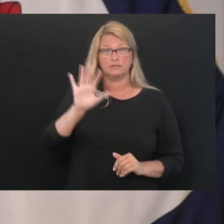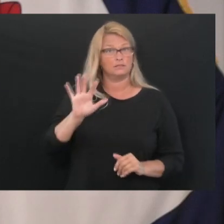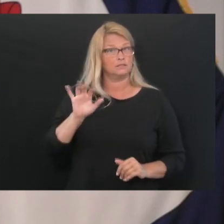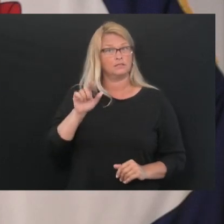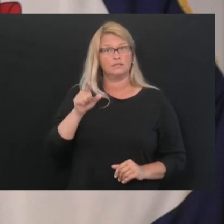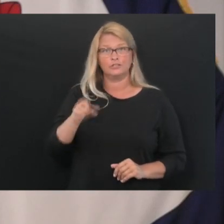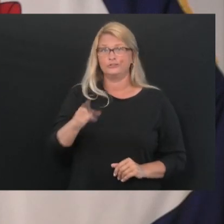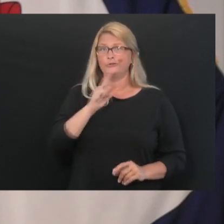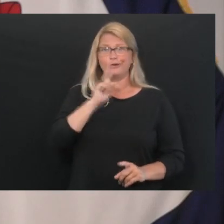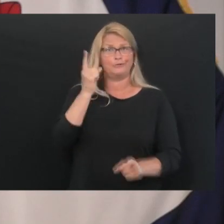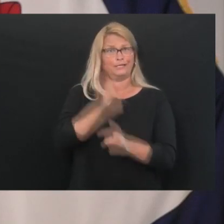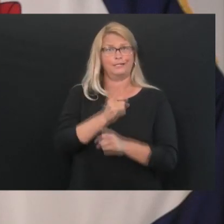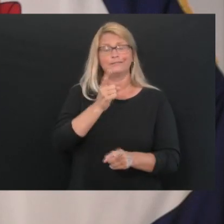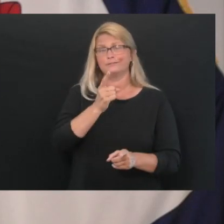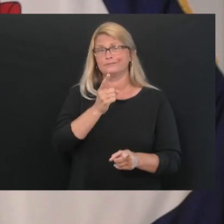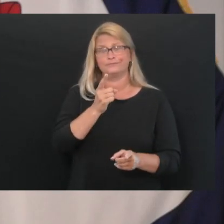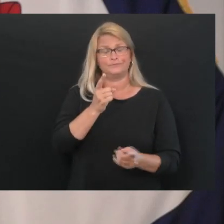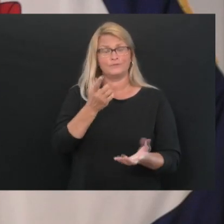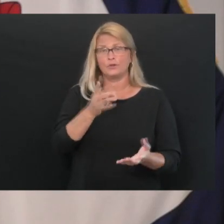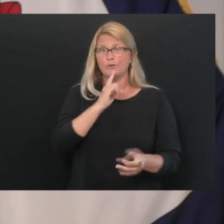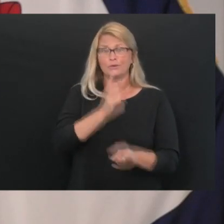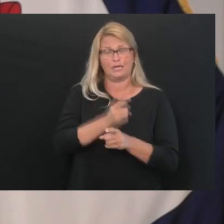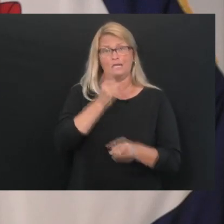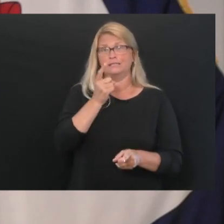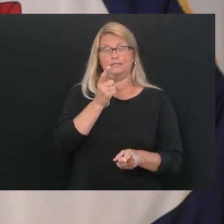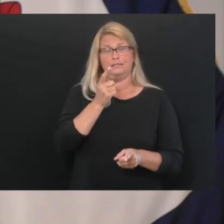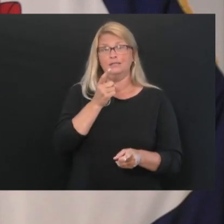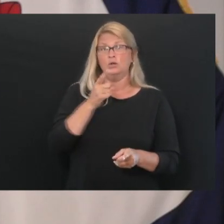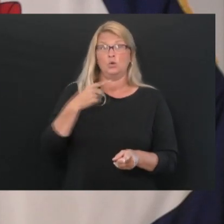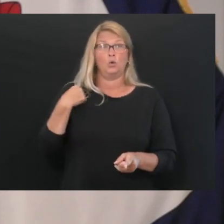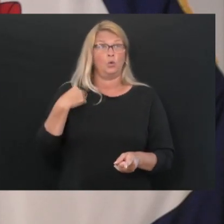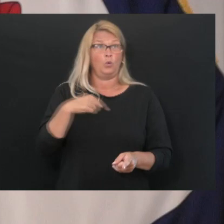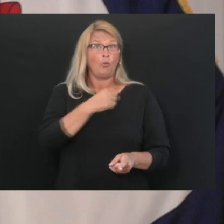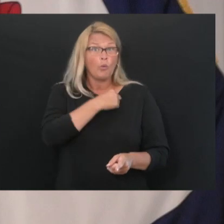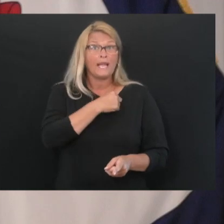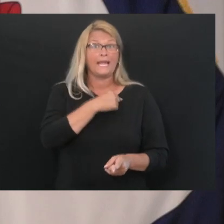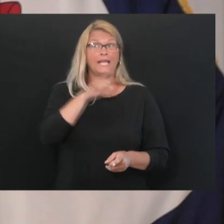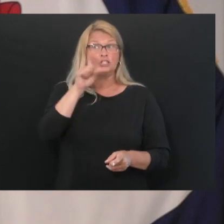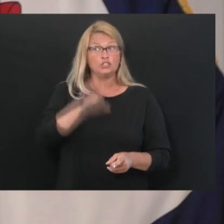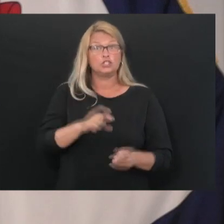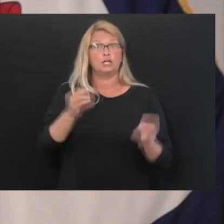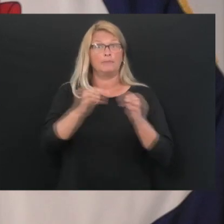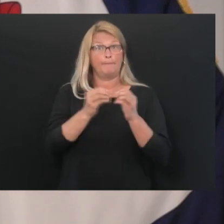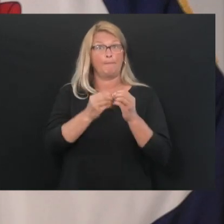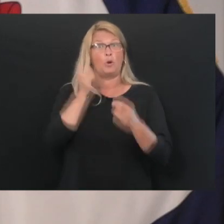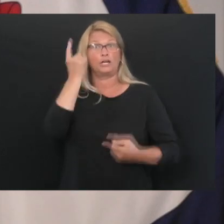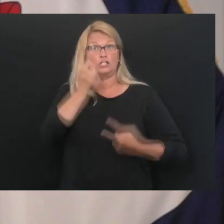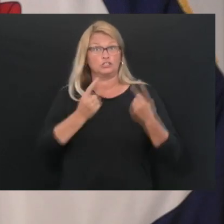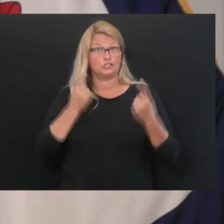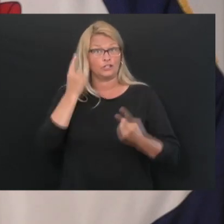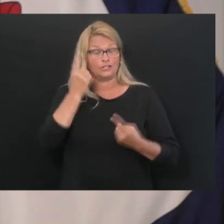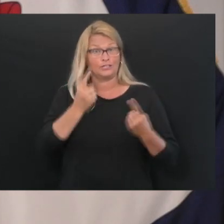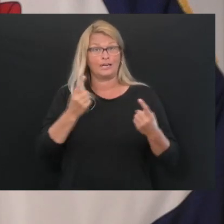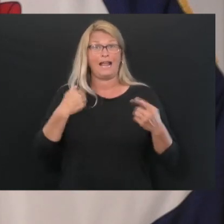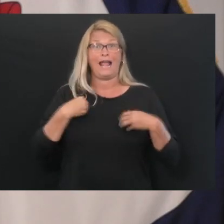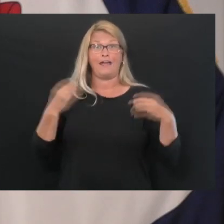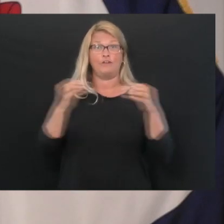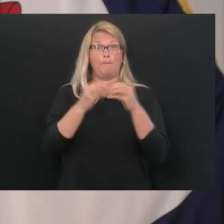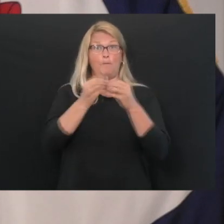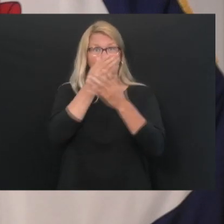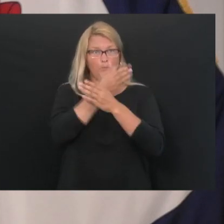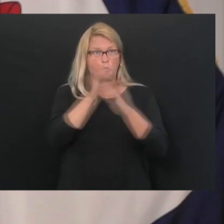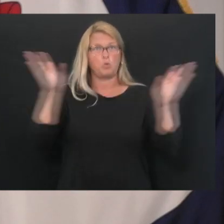the bullseye. Absolutely. We should absolutely be more concerned, have a broader